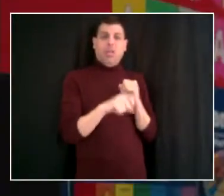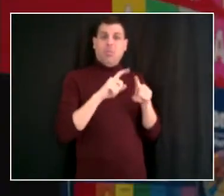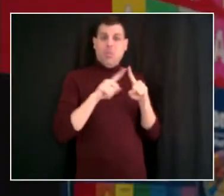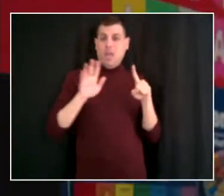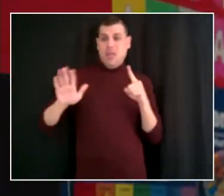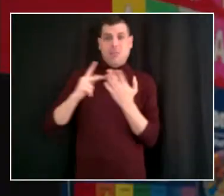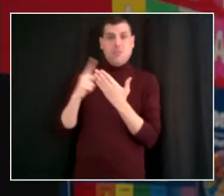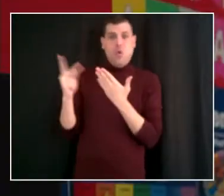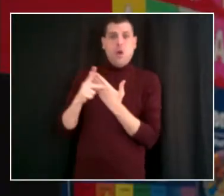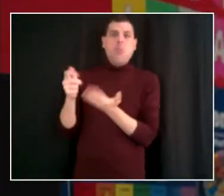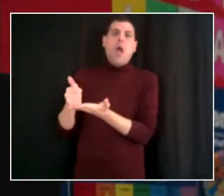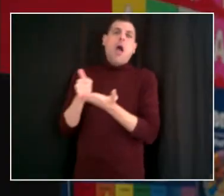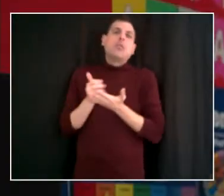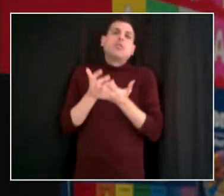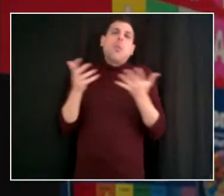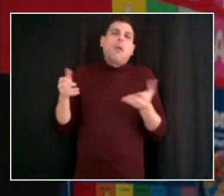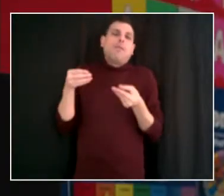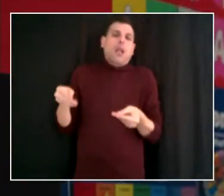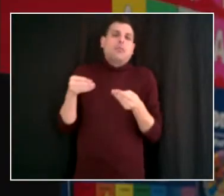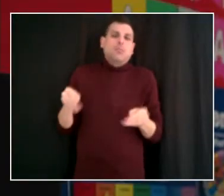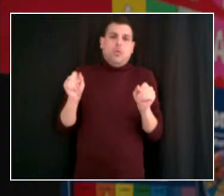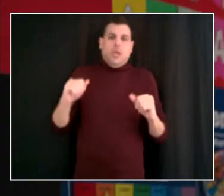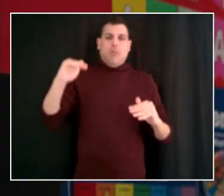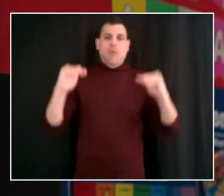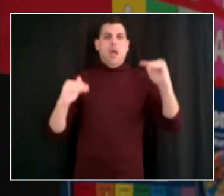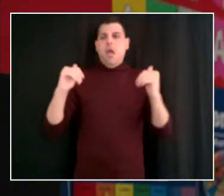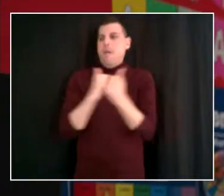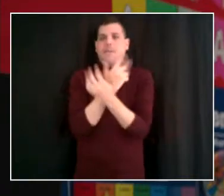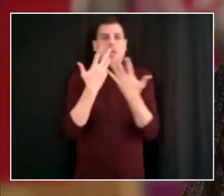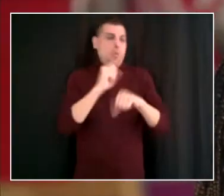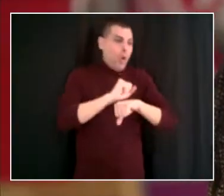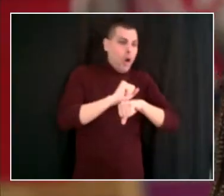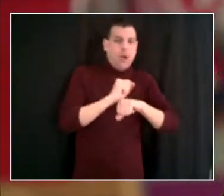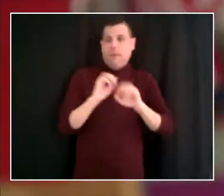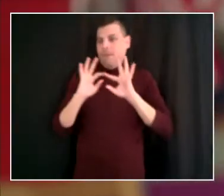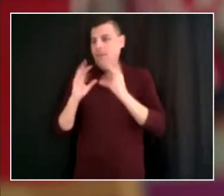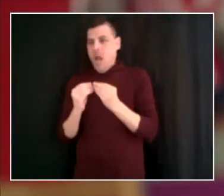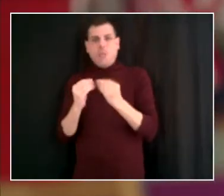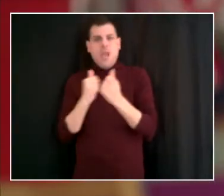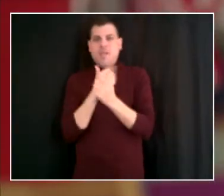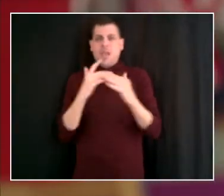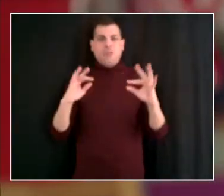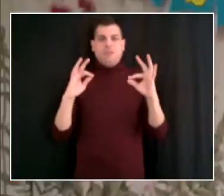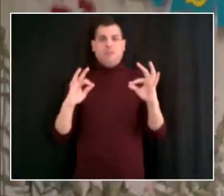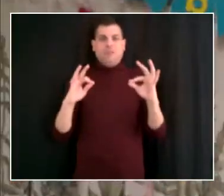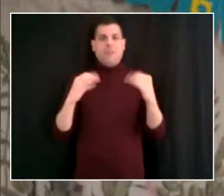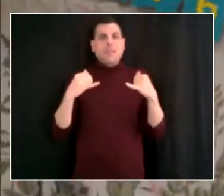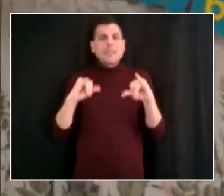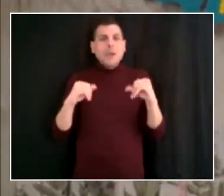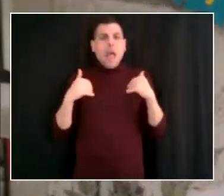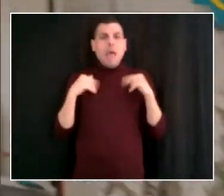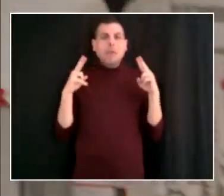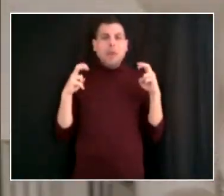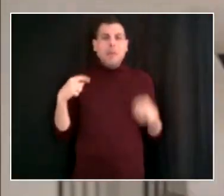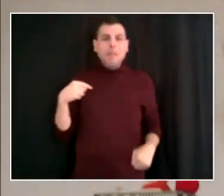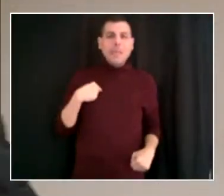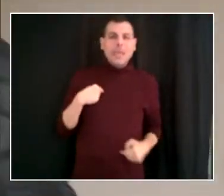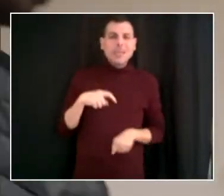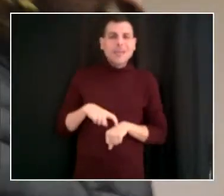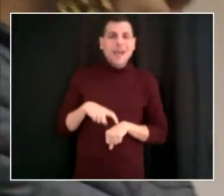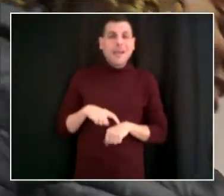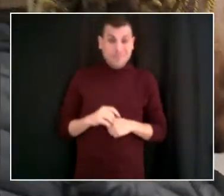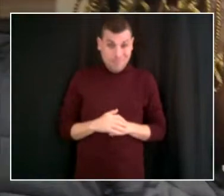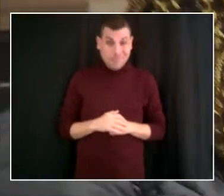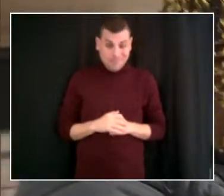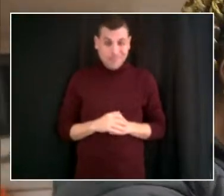program, with my work life and my family life. I get me time. I would definitely recommend my